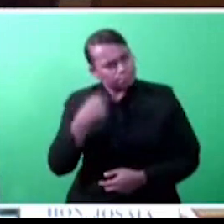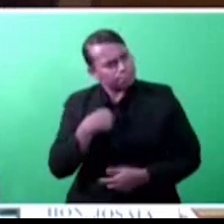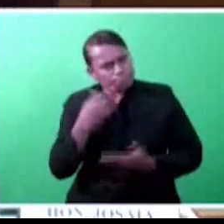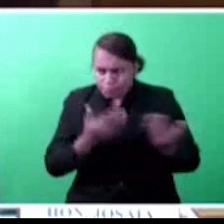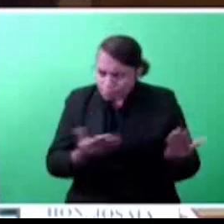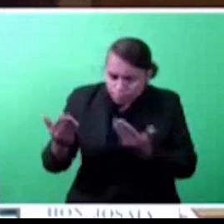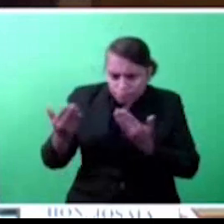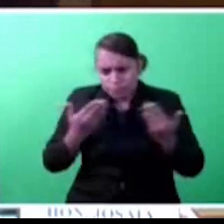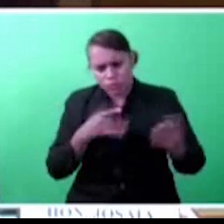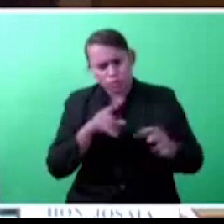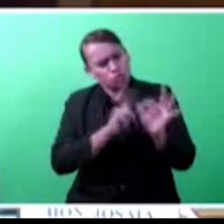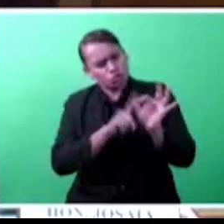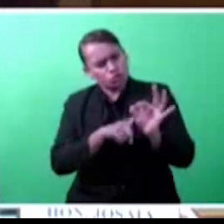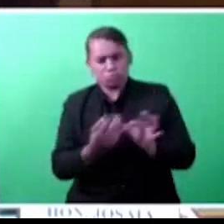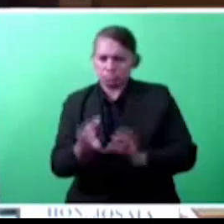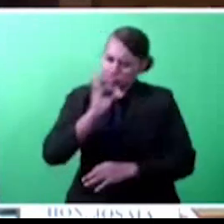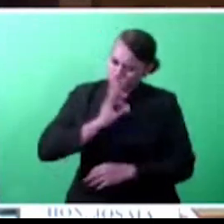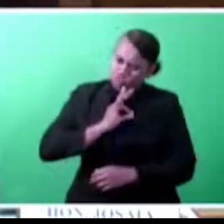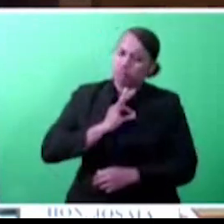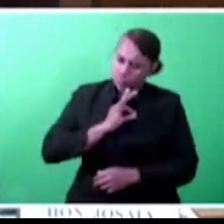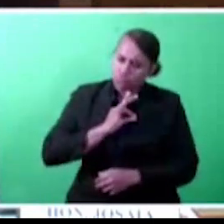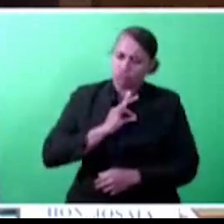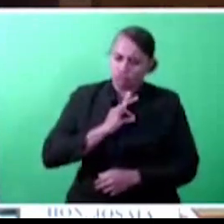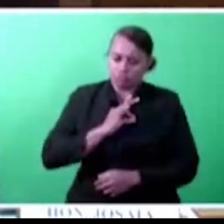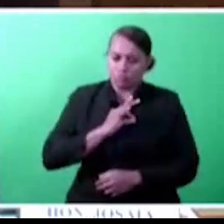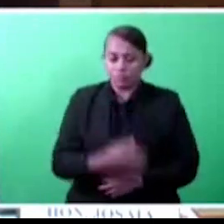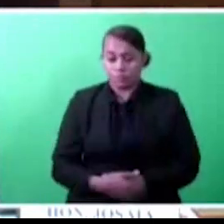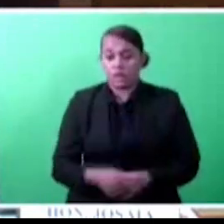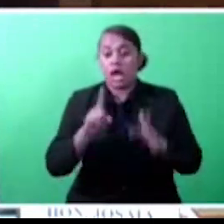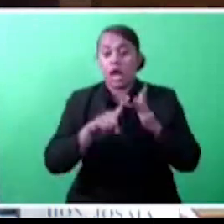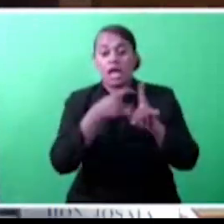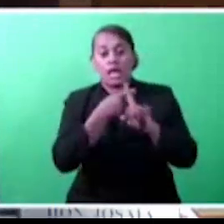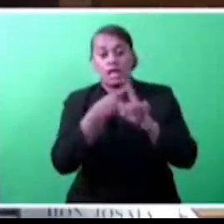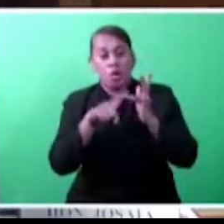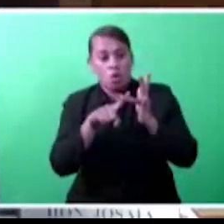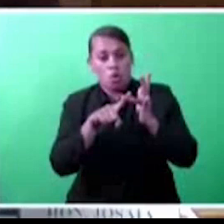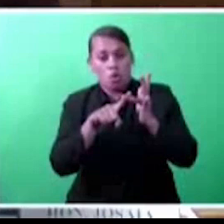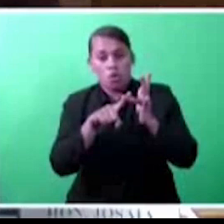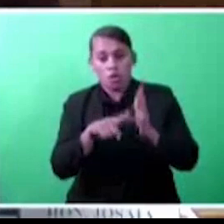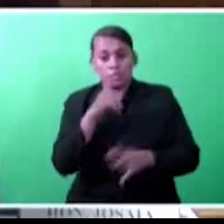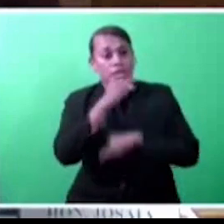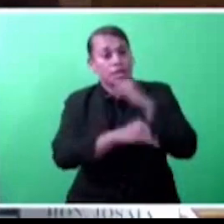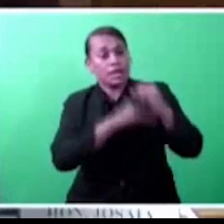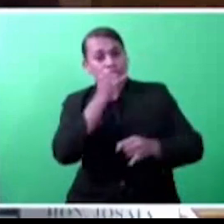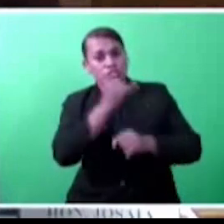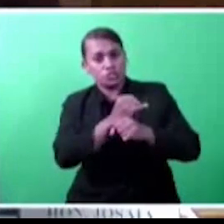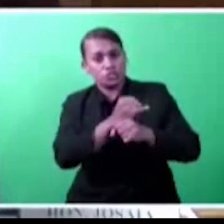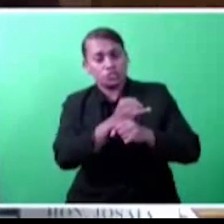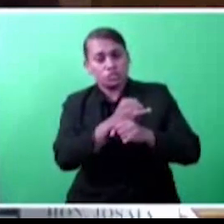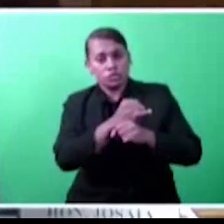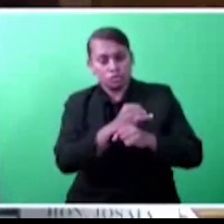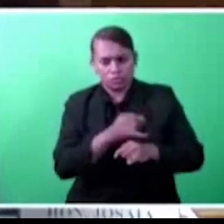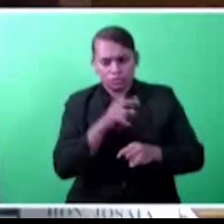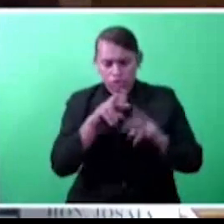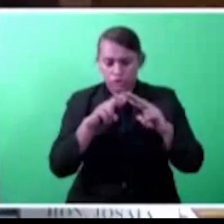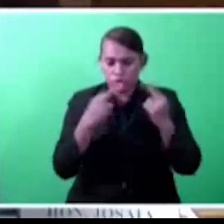this question. Mr. Speaker, sir, the ICAO, which stands for International Civil Aviation Organization,